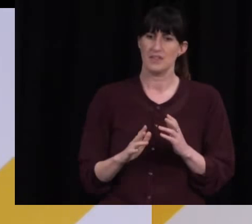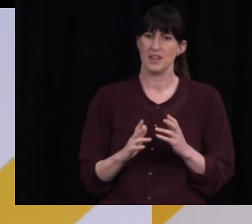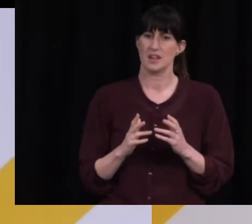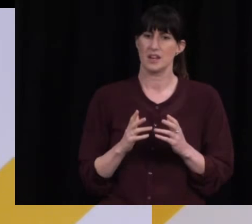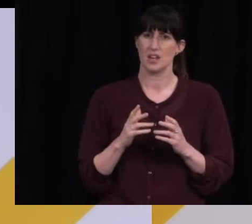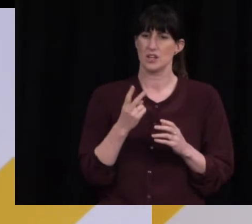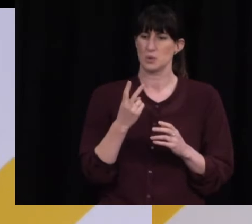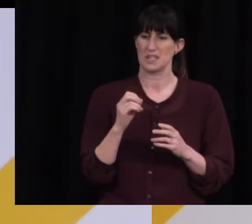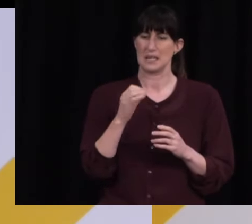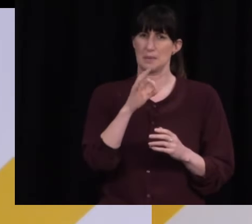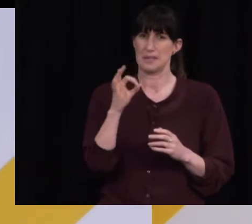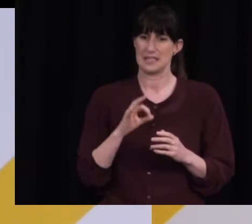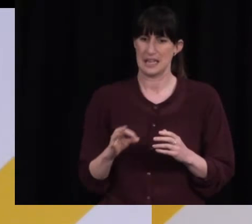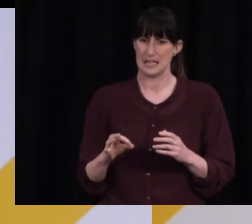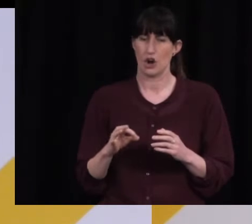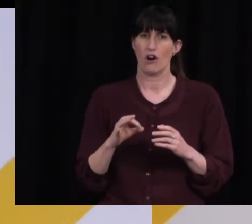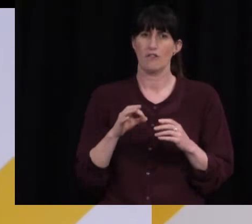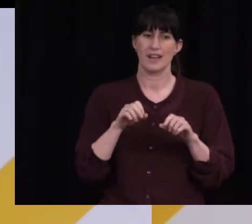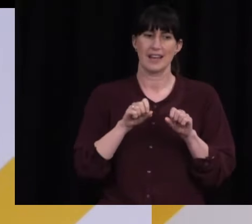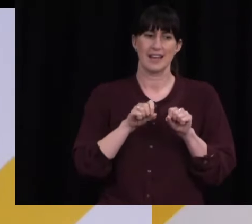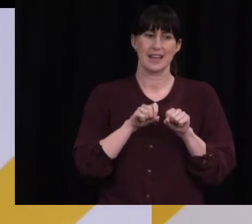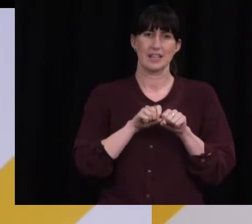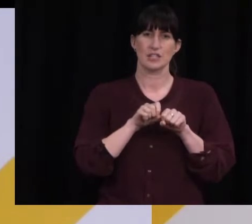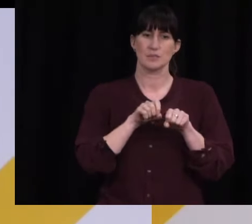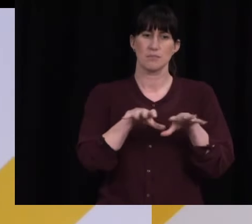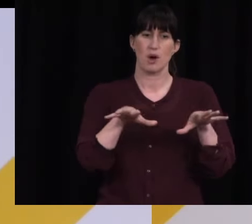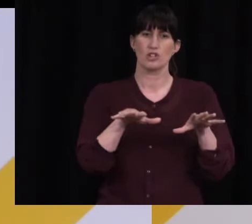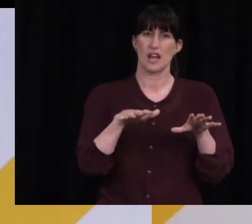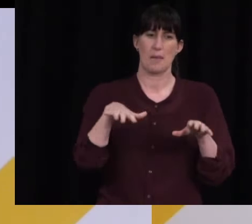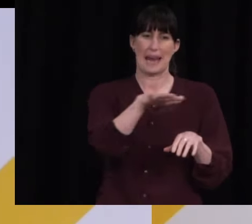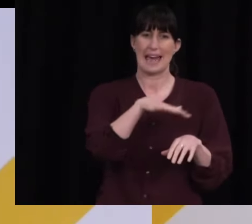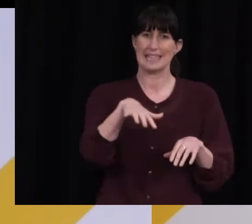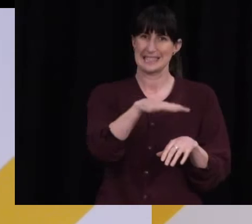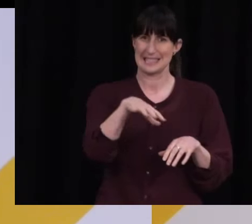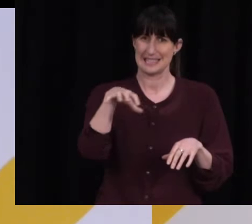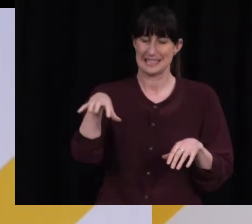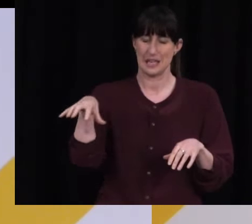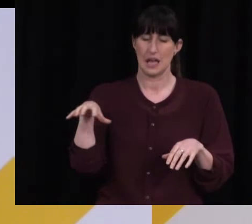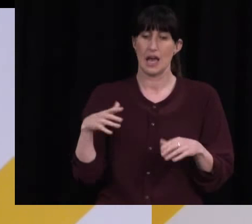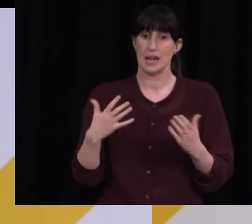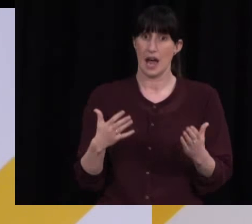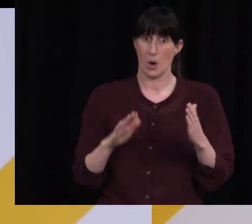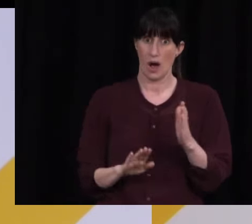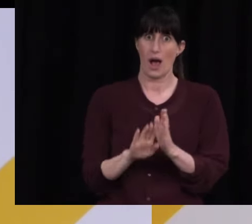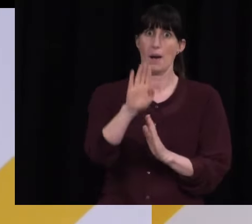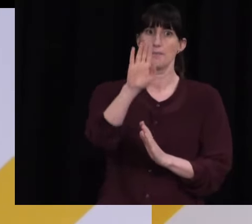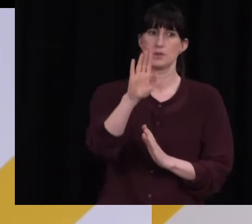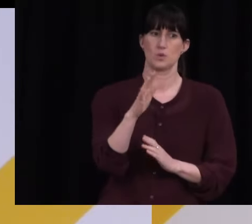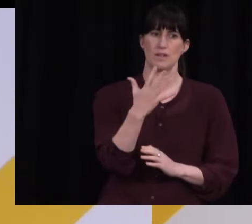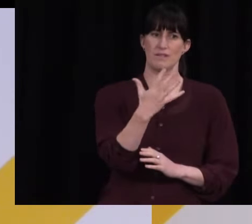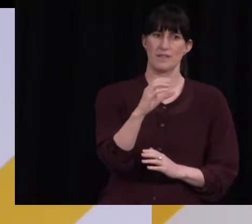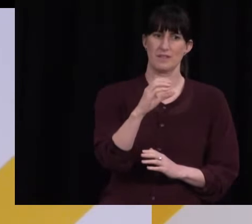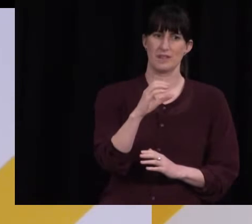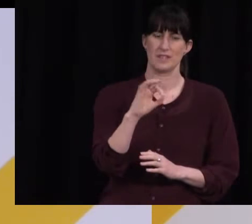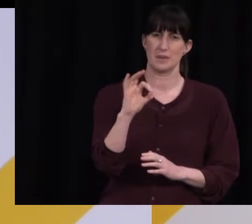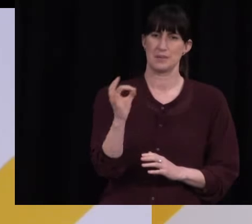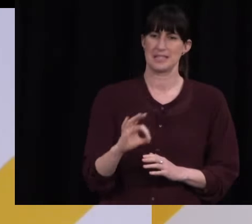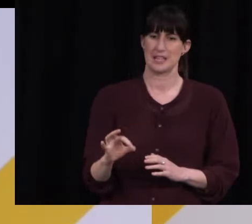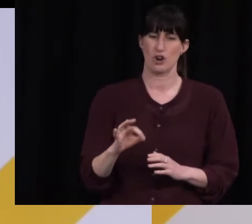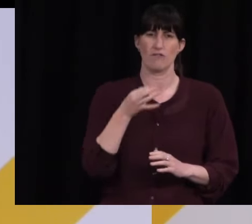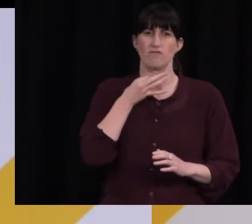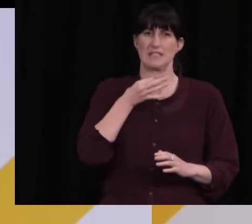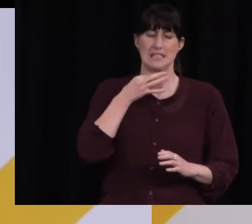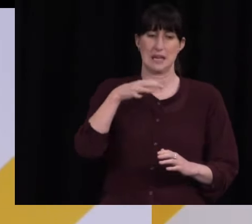this month, and it's gone up to 50%. Makes sense with the move to level 3 in Auckland, but what level of risk attaches to that, even